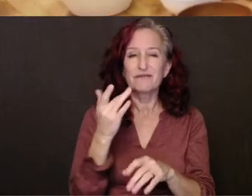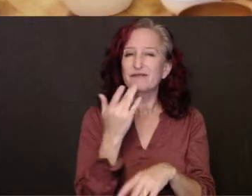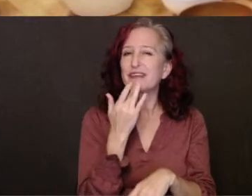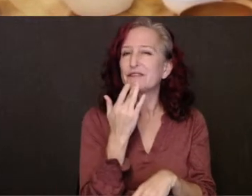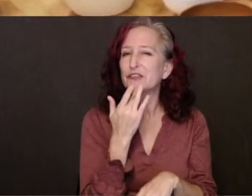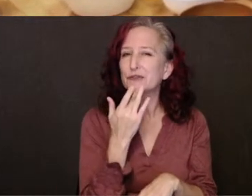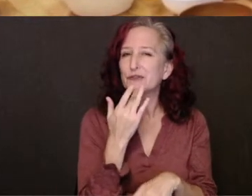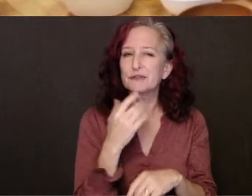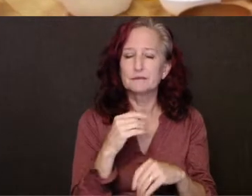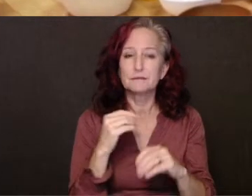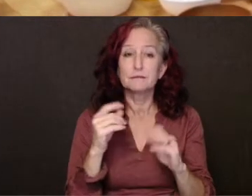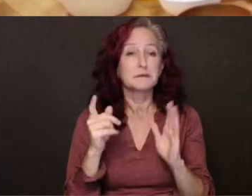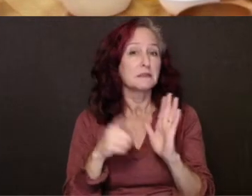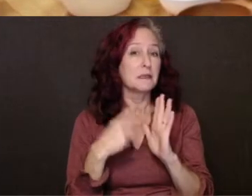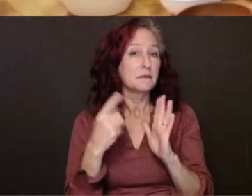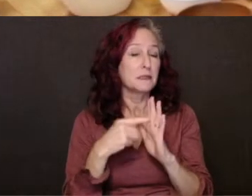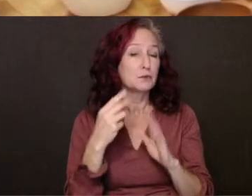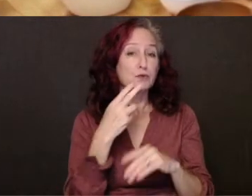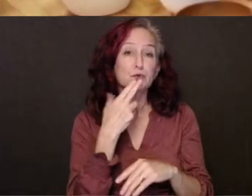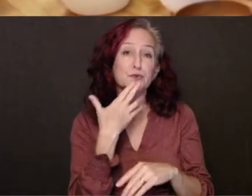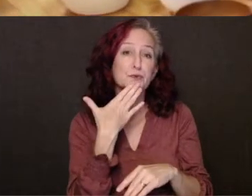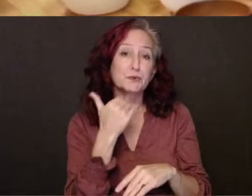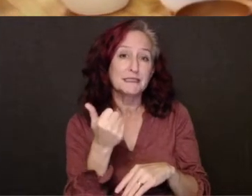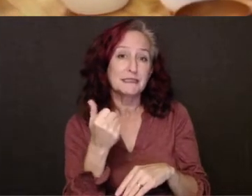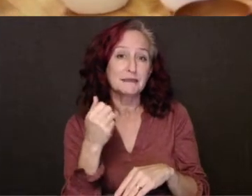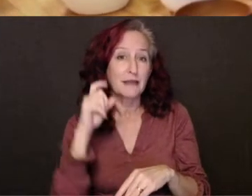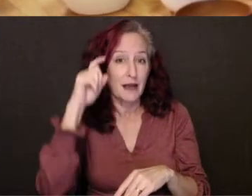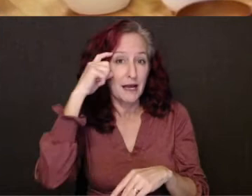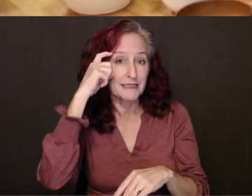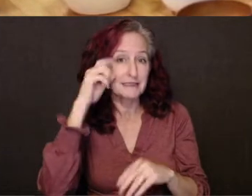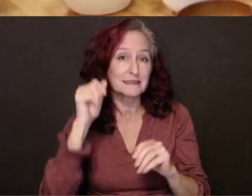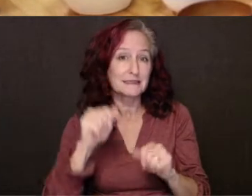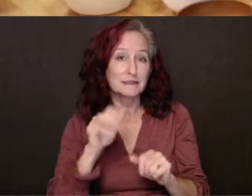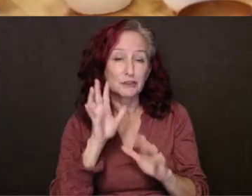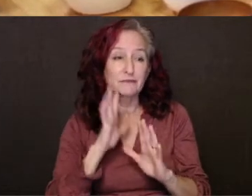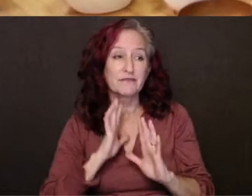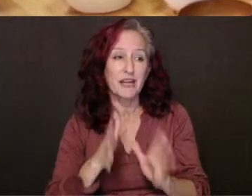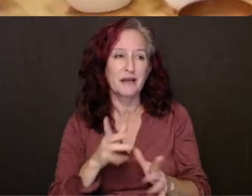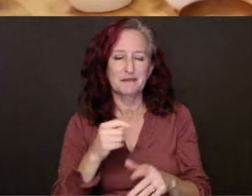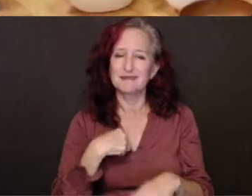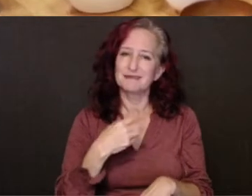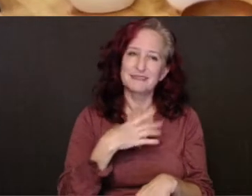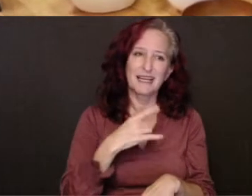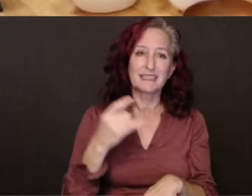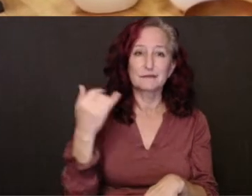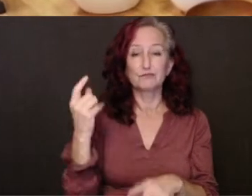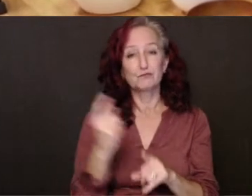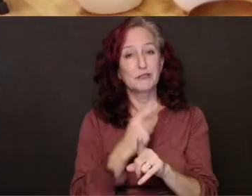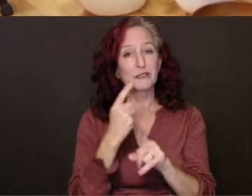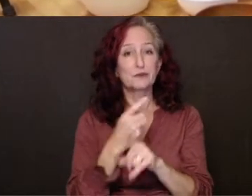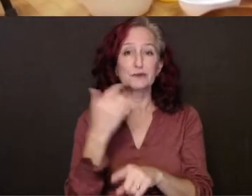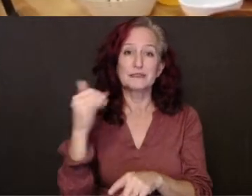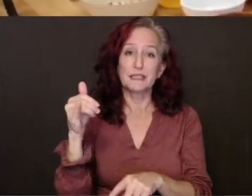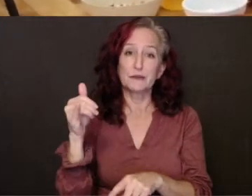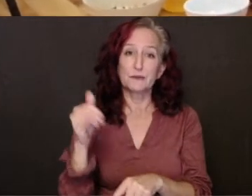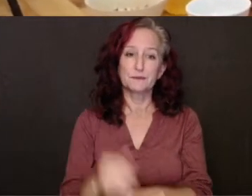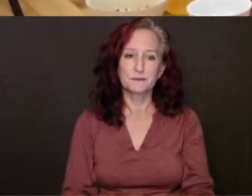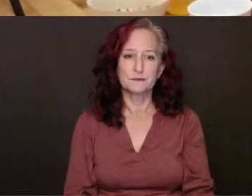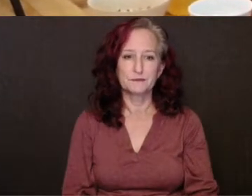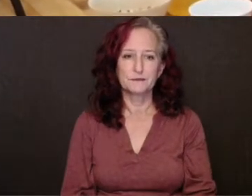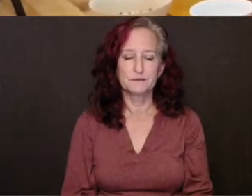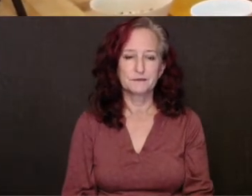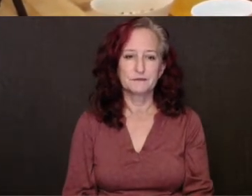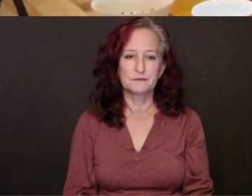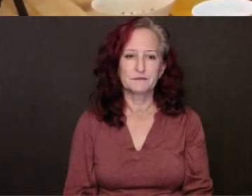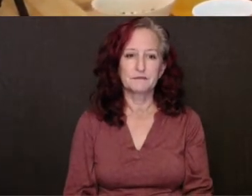using the yellow onions just because of the traditional base of it and just of the